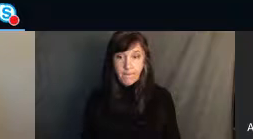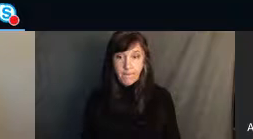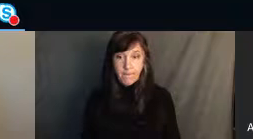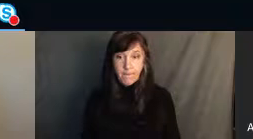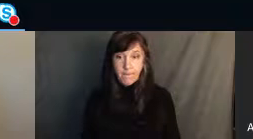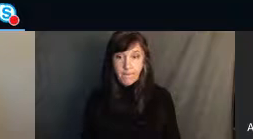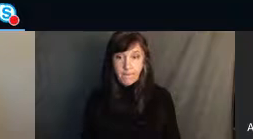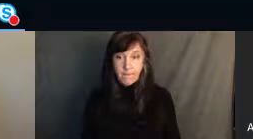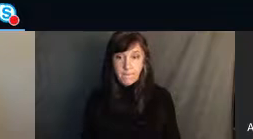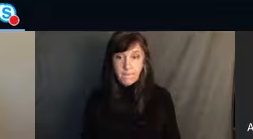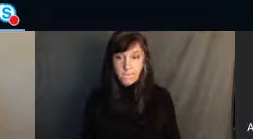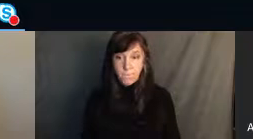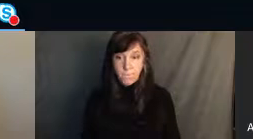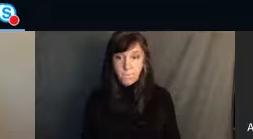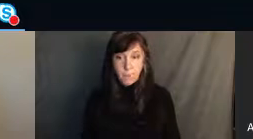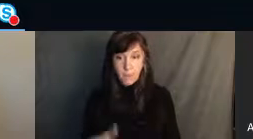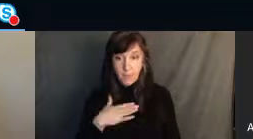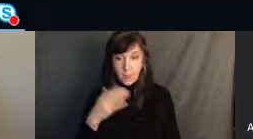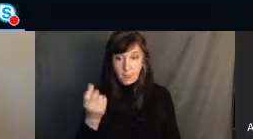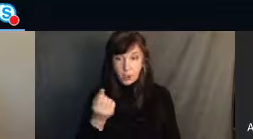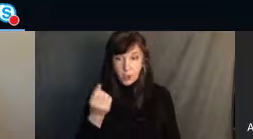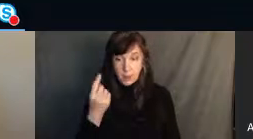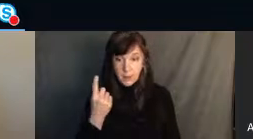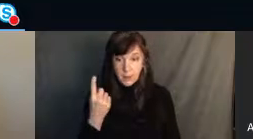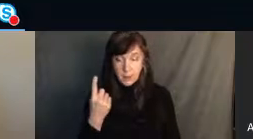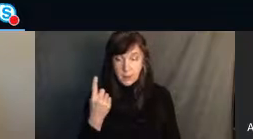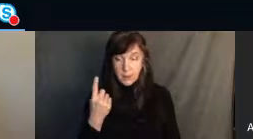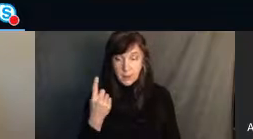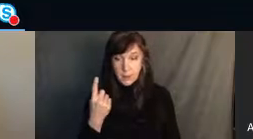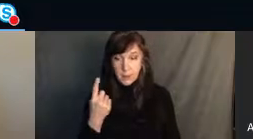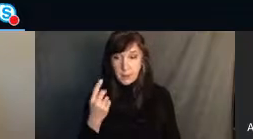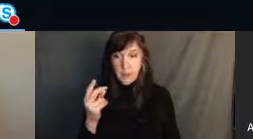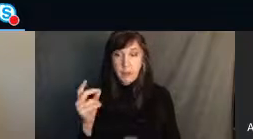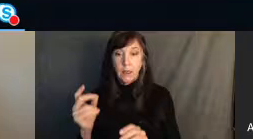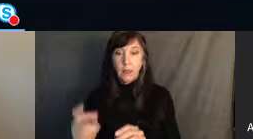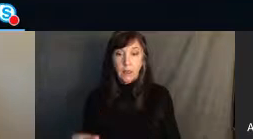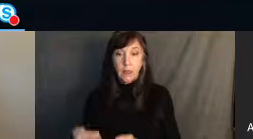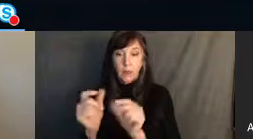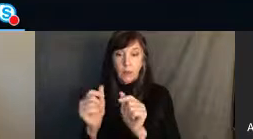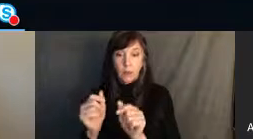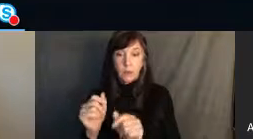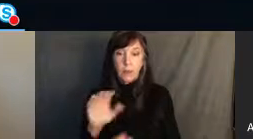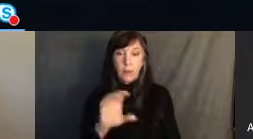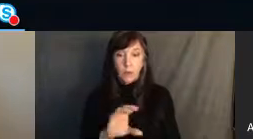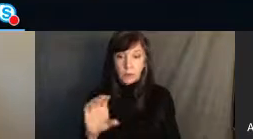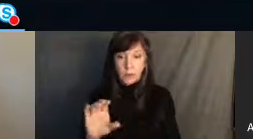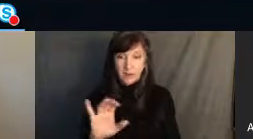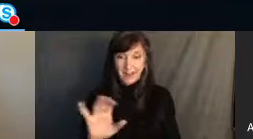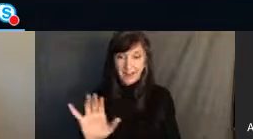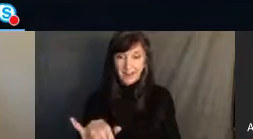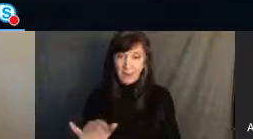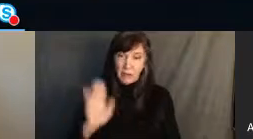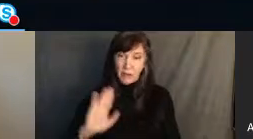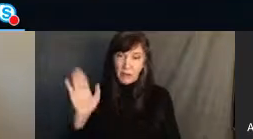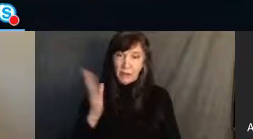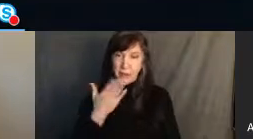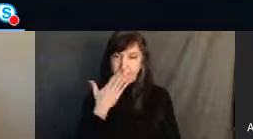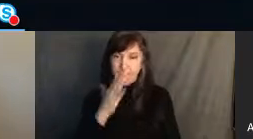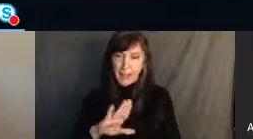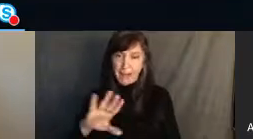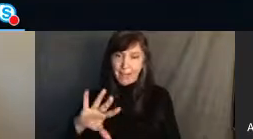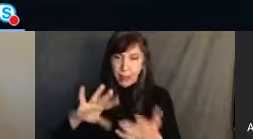And as I understand it, it used to be that automatic closed captioning like this was really bad,